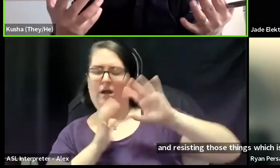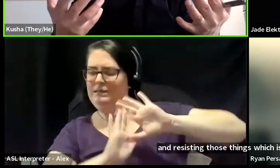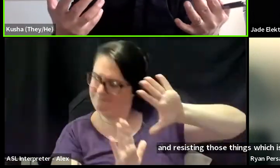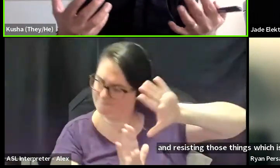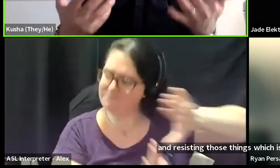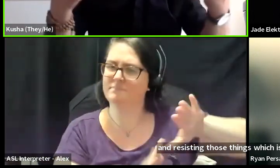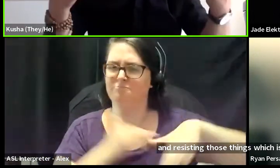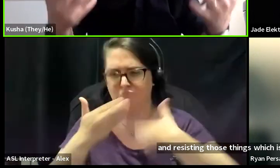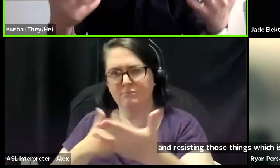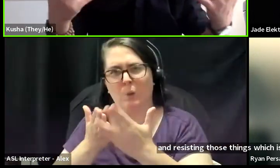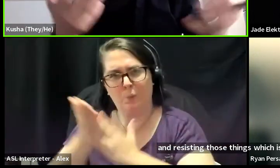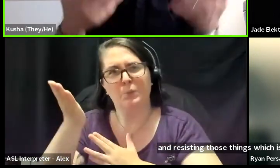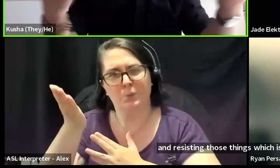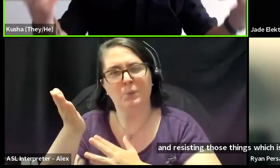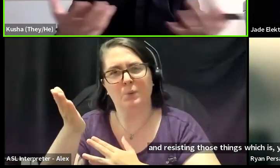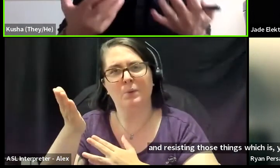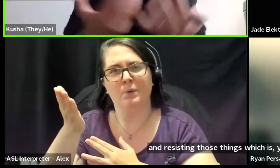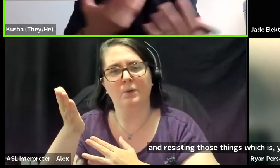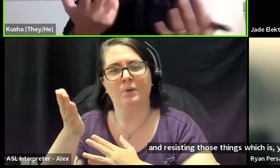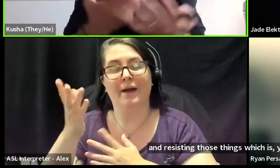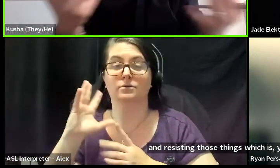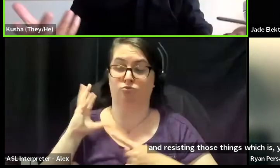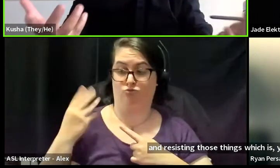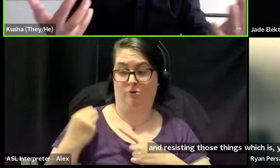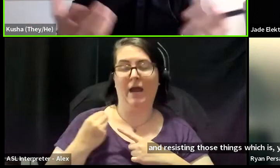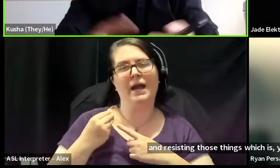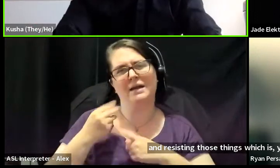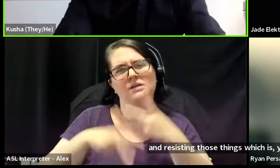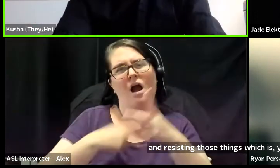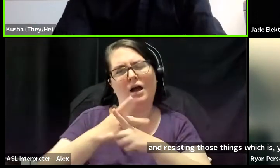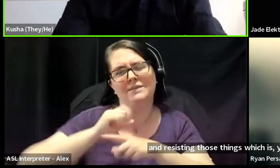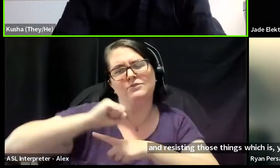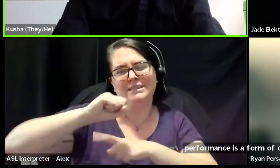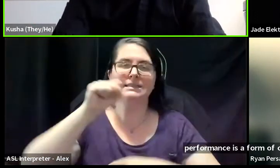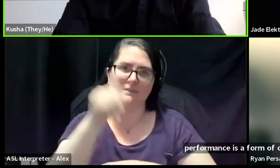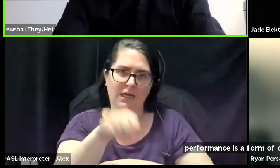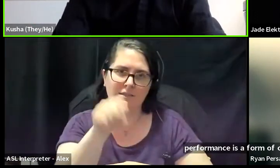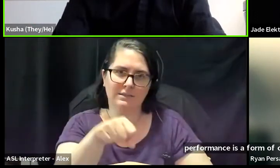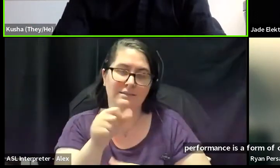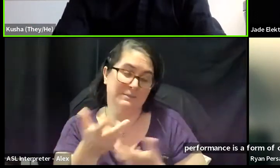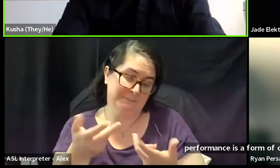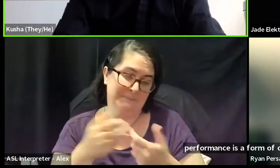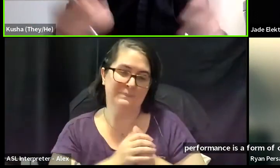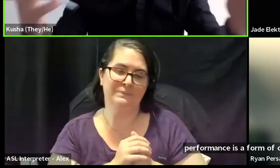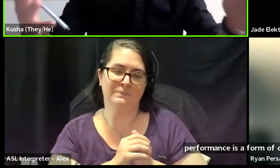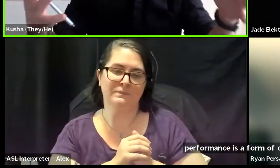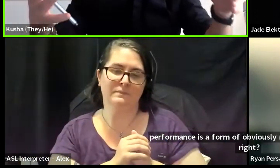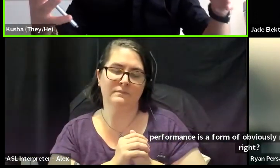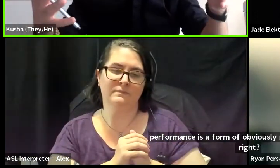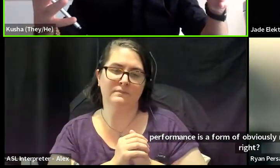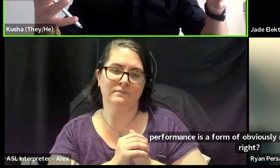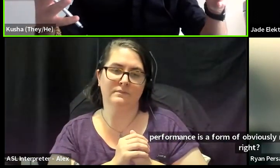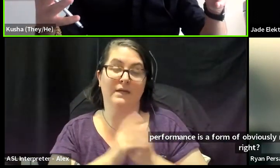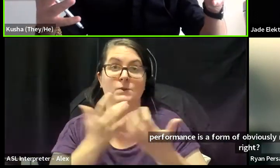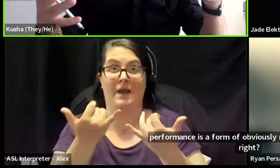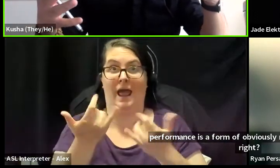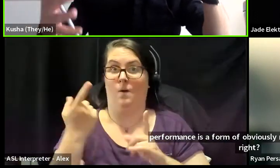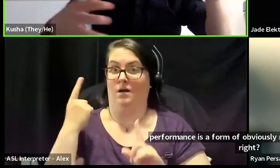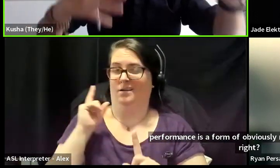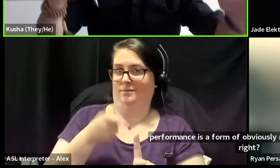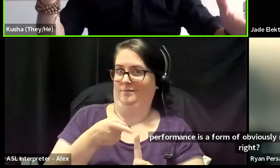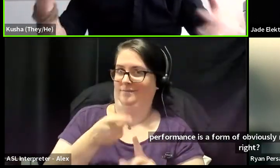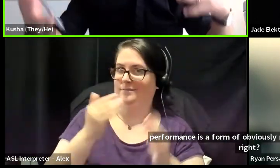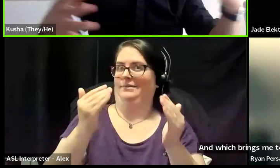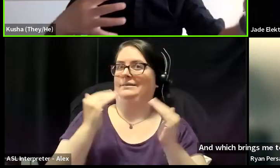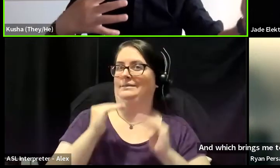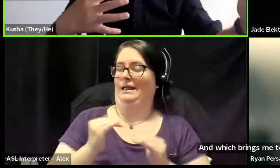performance is a form of obviously resistance in itself, right? And which brings me to